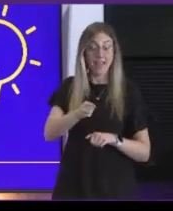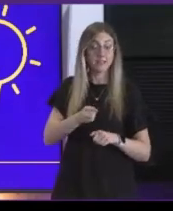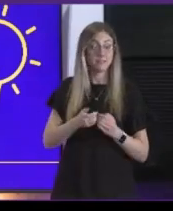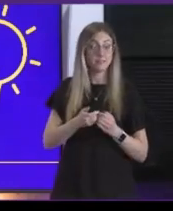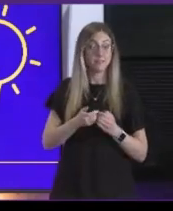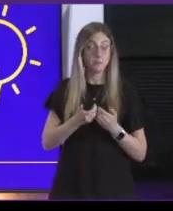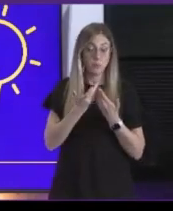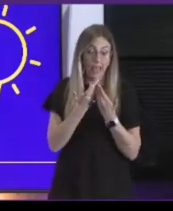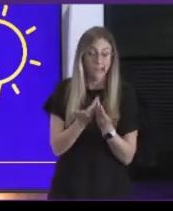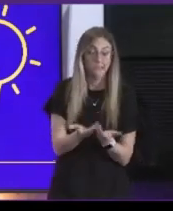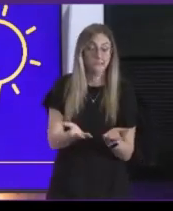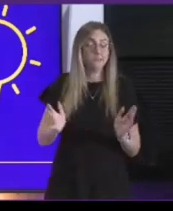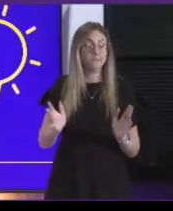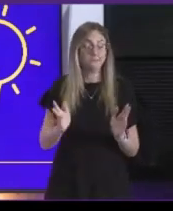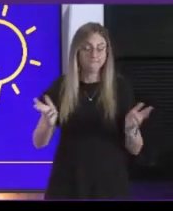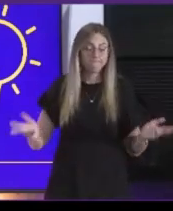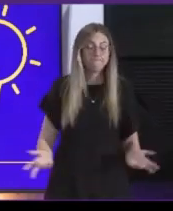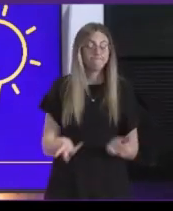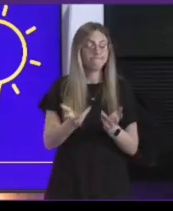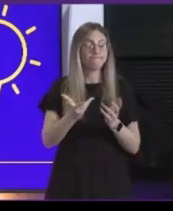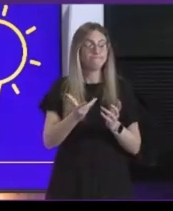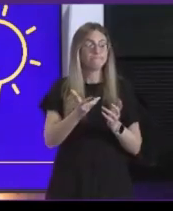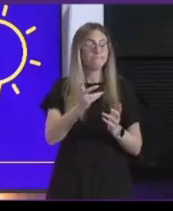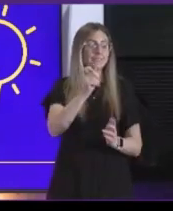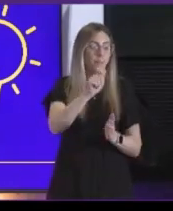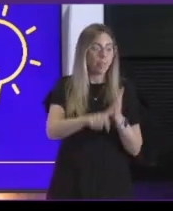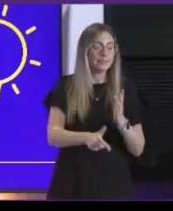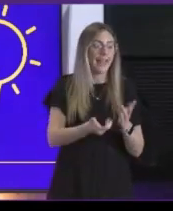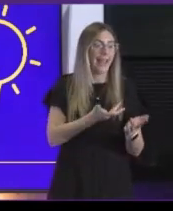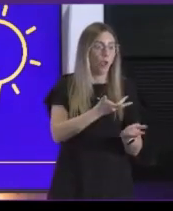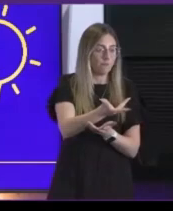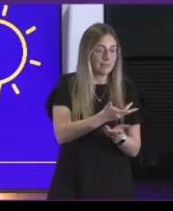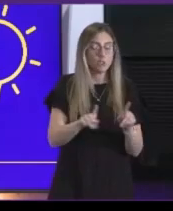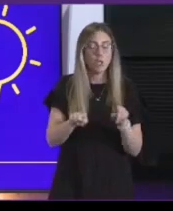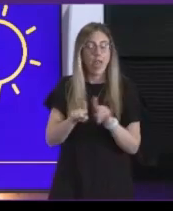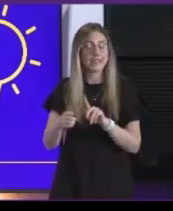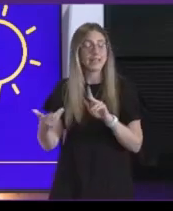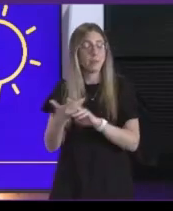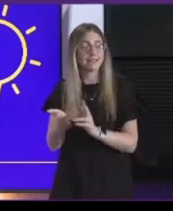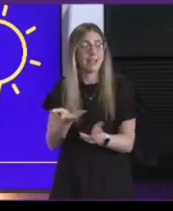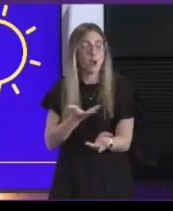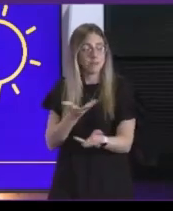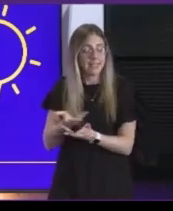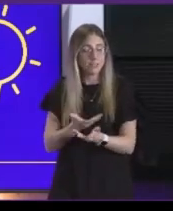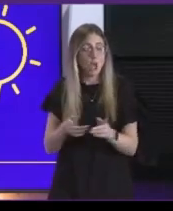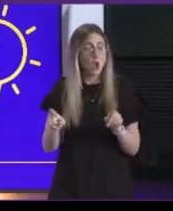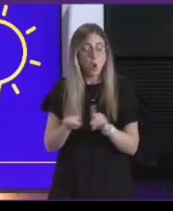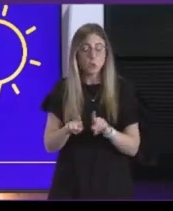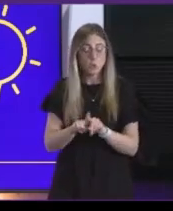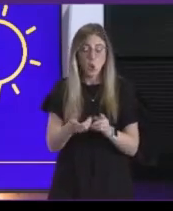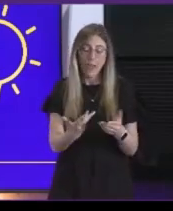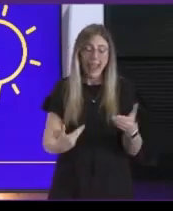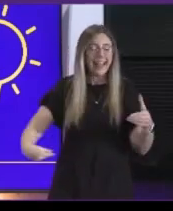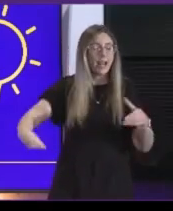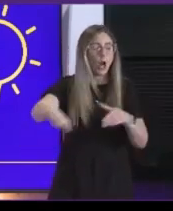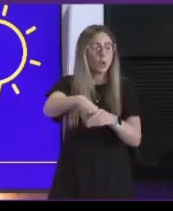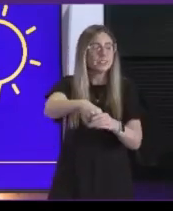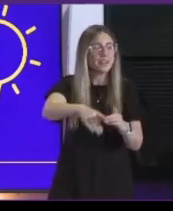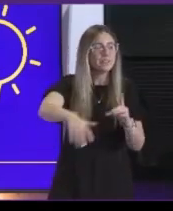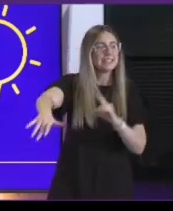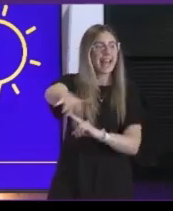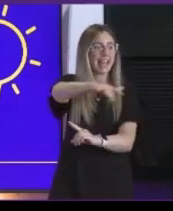and drive both the accessibility conversation and further, but also just the inclusive society